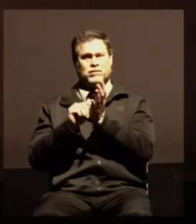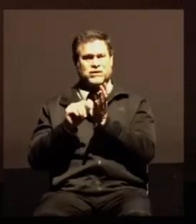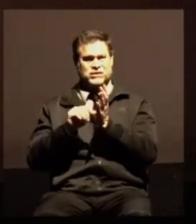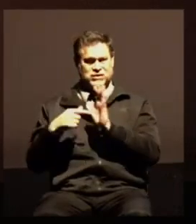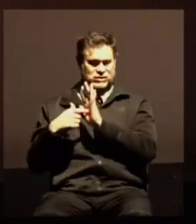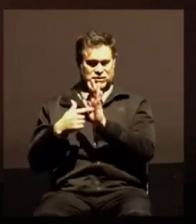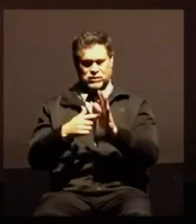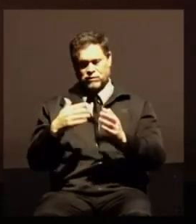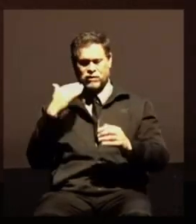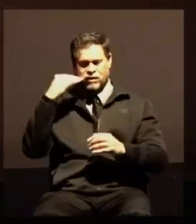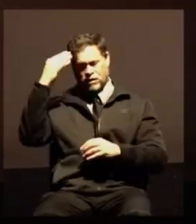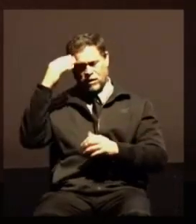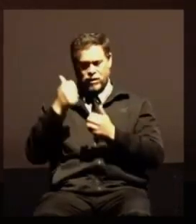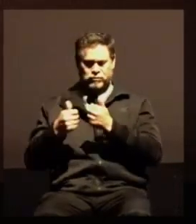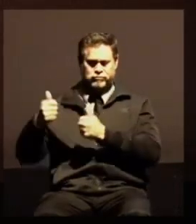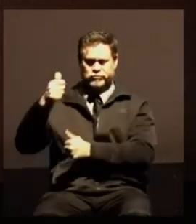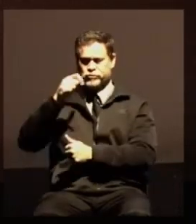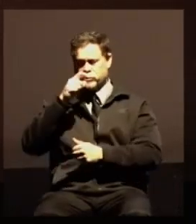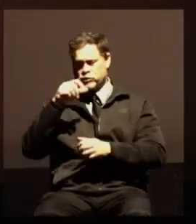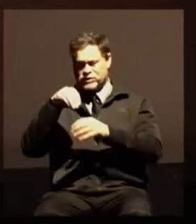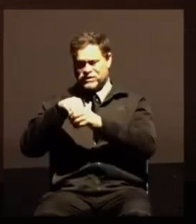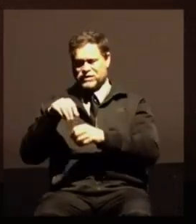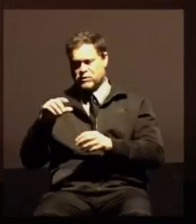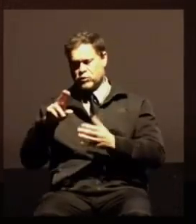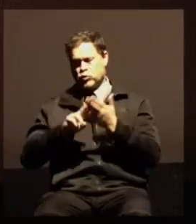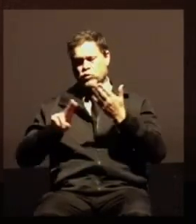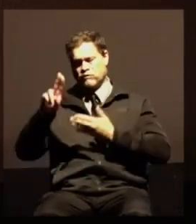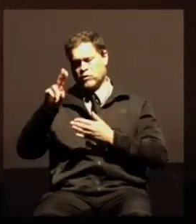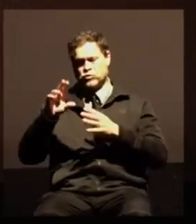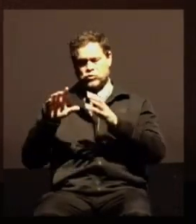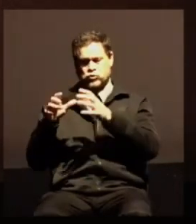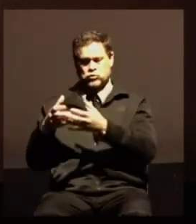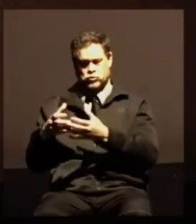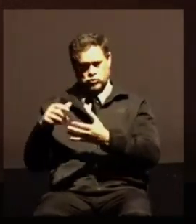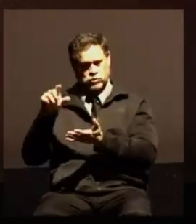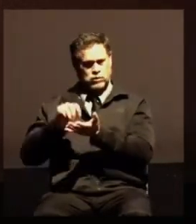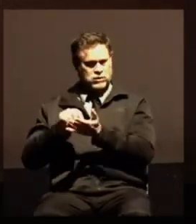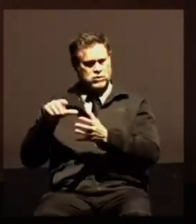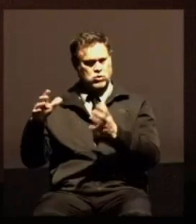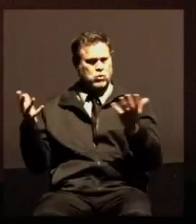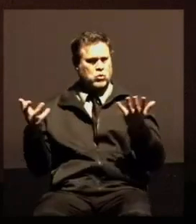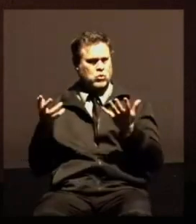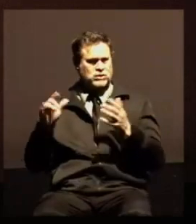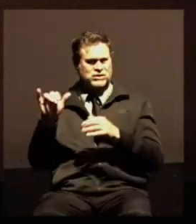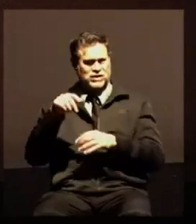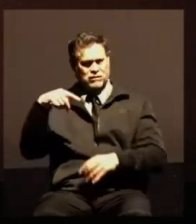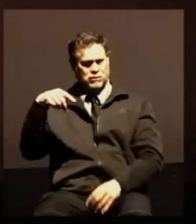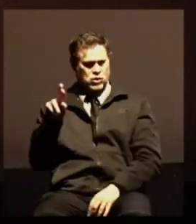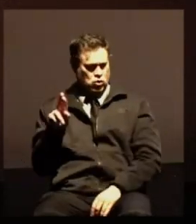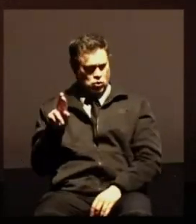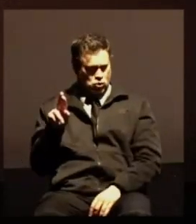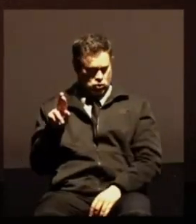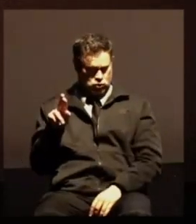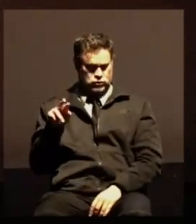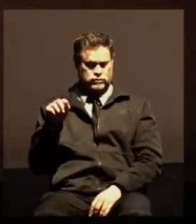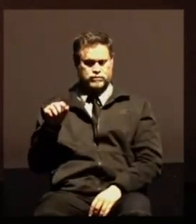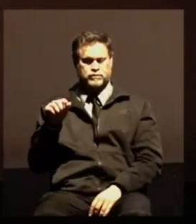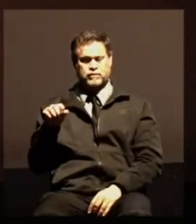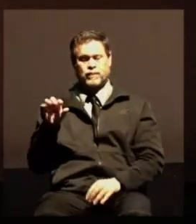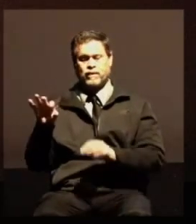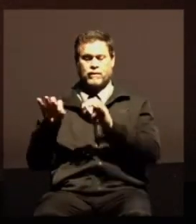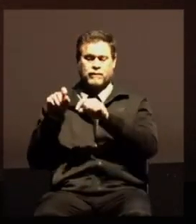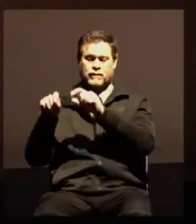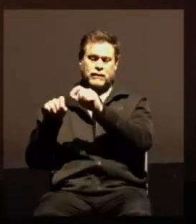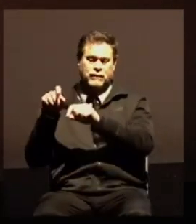head publicist here at Universal Music Group and let me pick her brain on exactly what it's like to be in PR. And the fact that I picked her